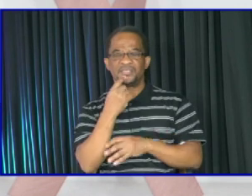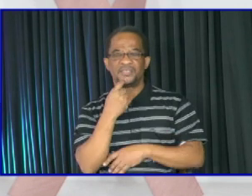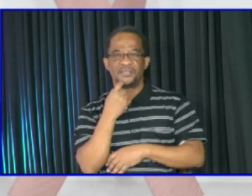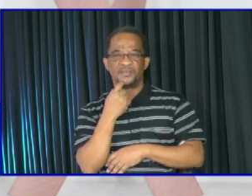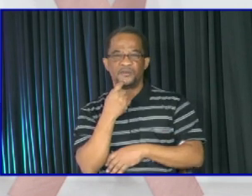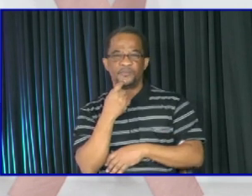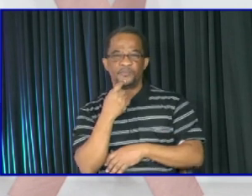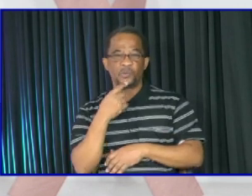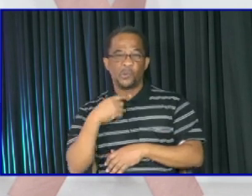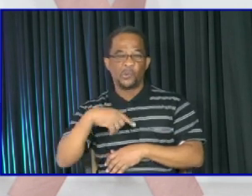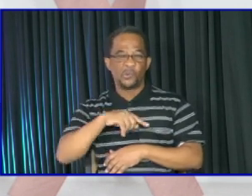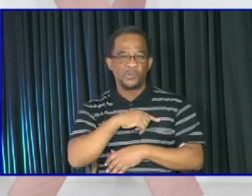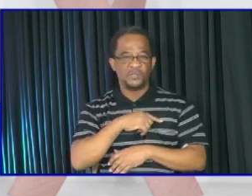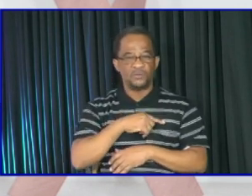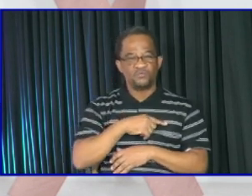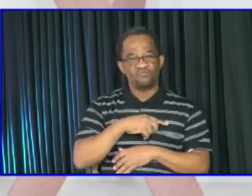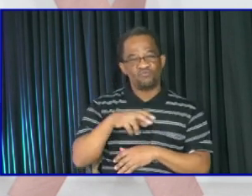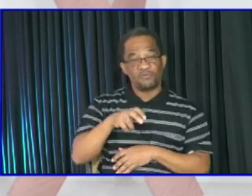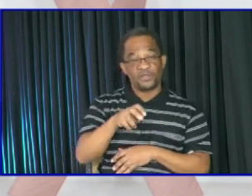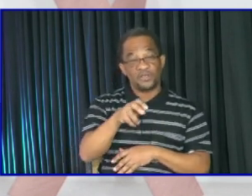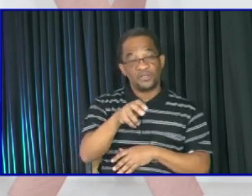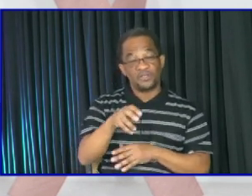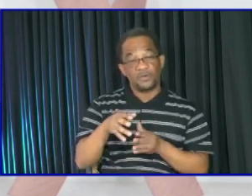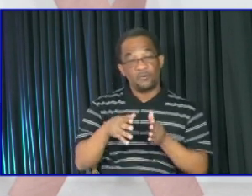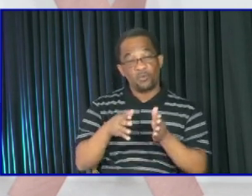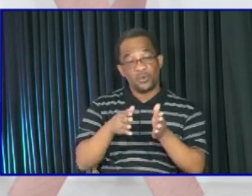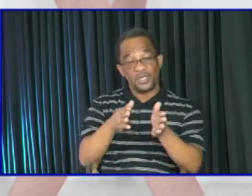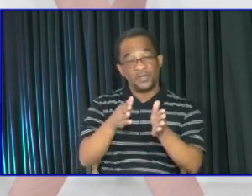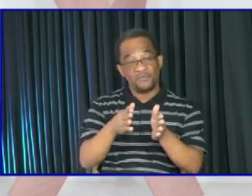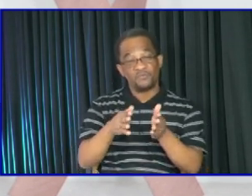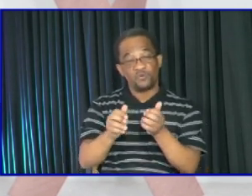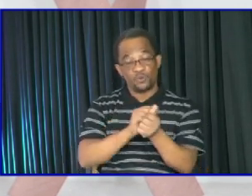we go on the path of destruction.